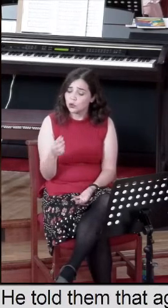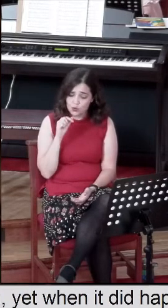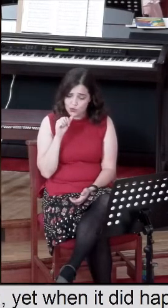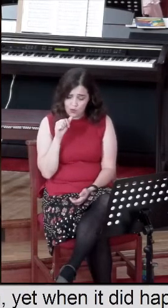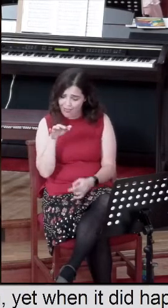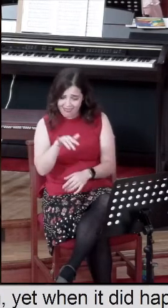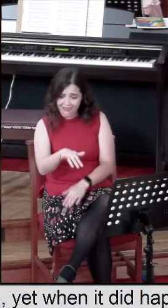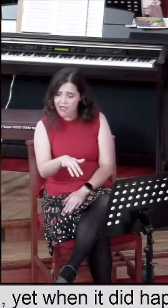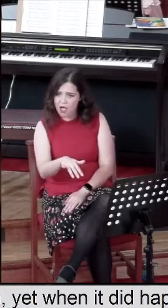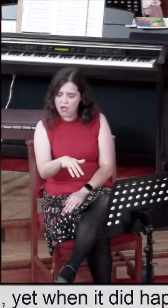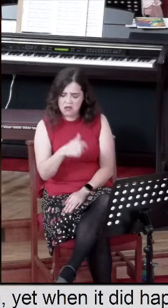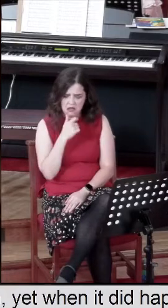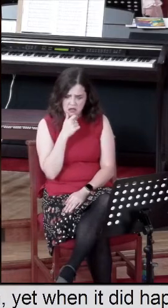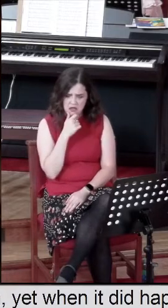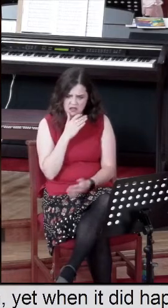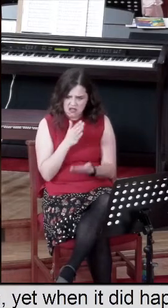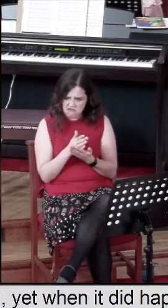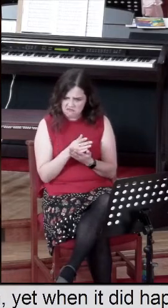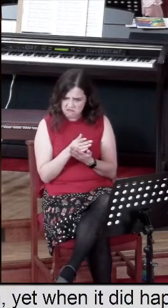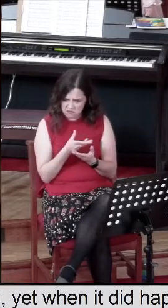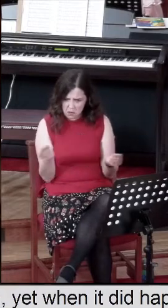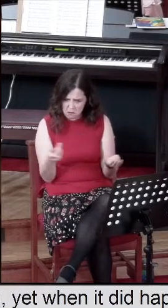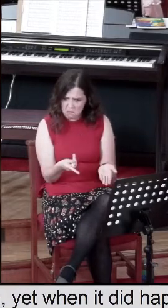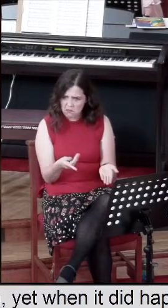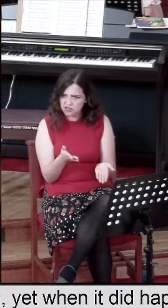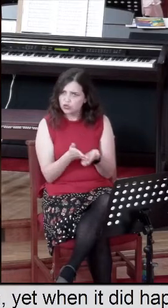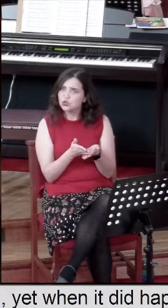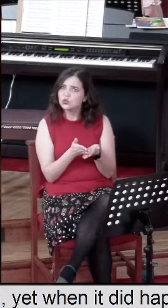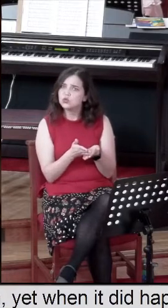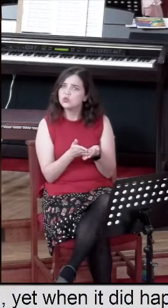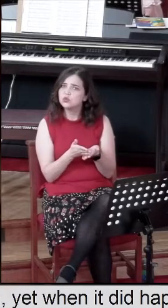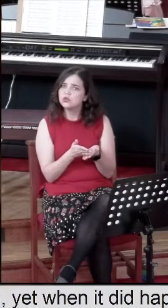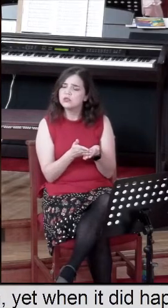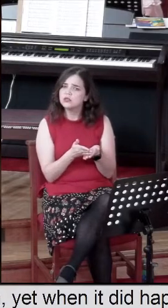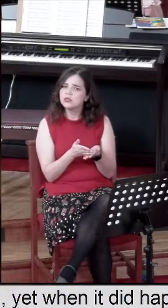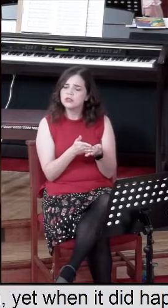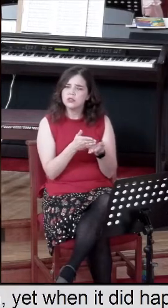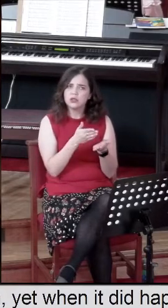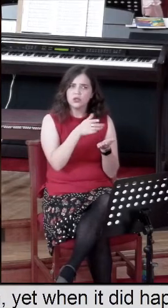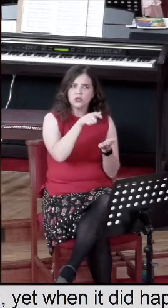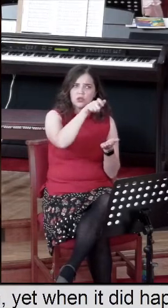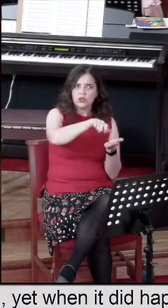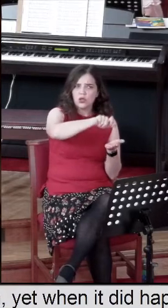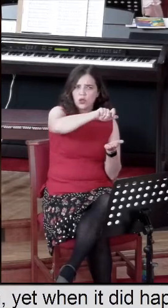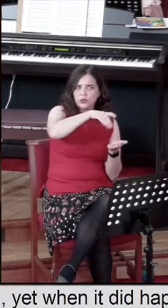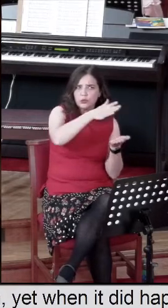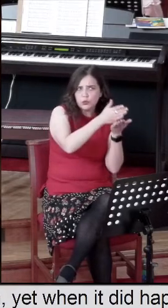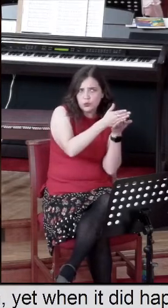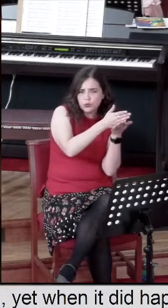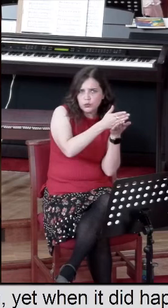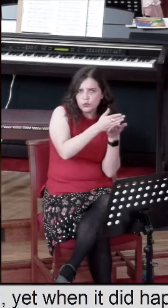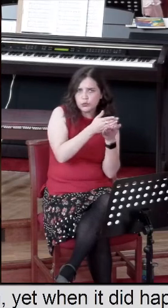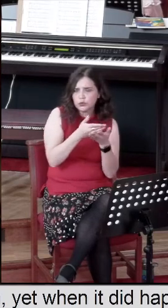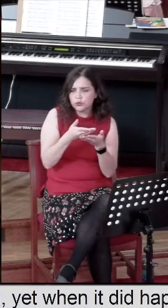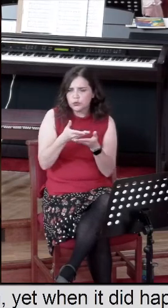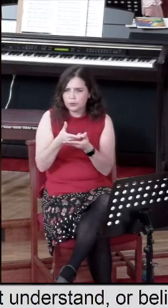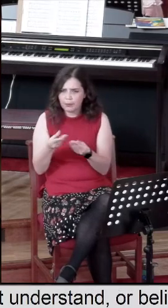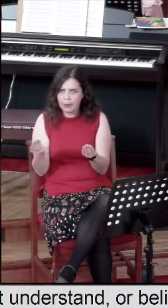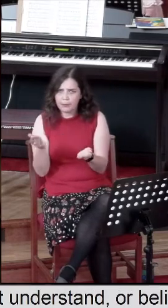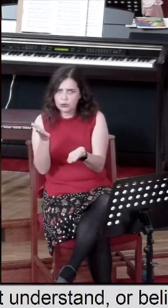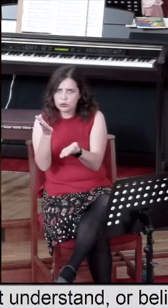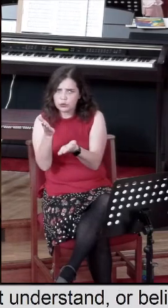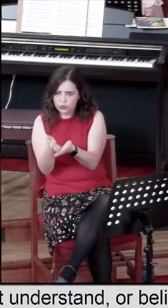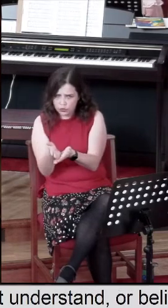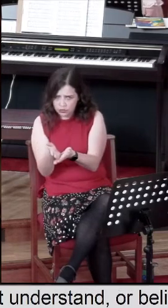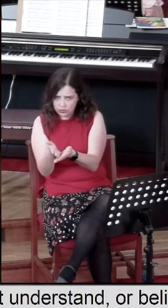they couldn't argue with that either. He's not there. So far, 2 out of 2 are right, that he